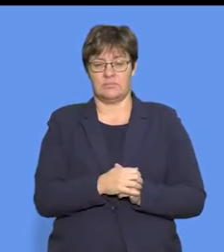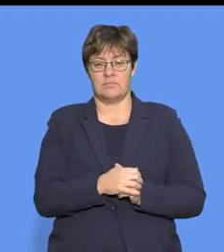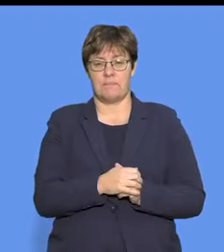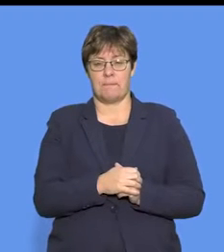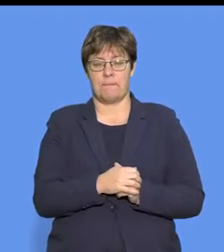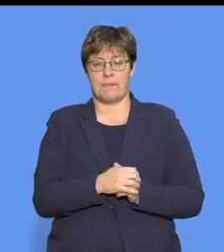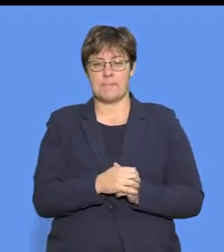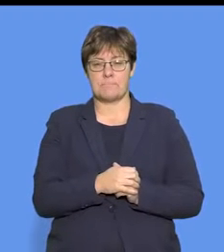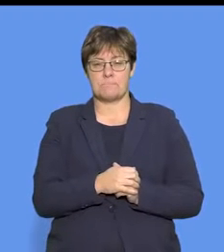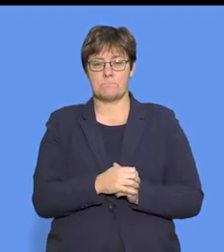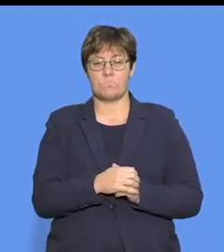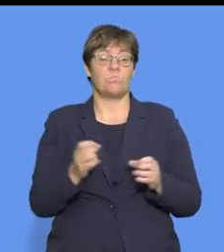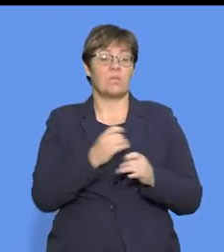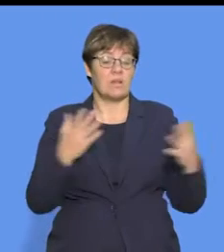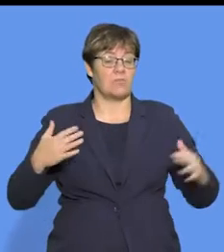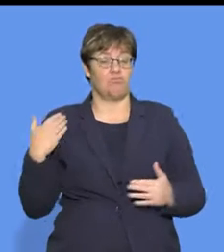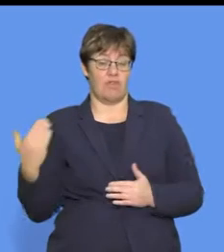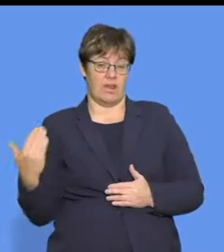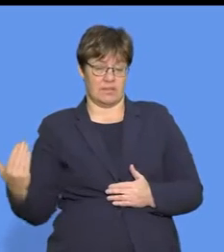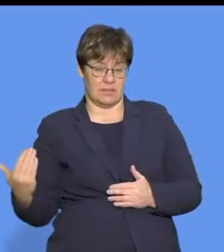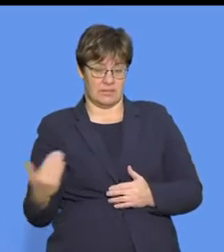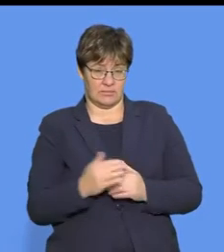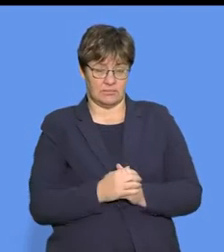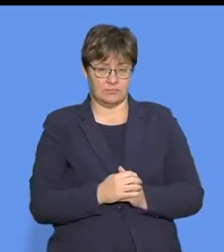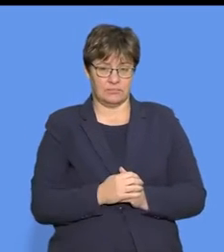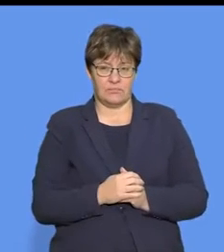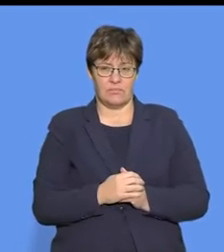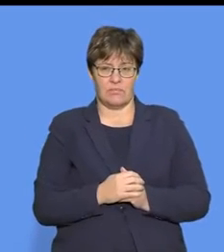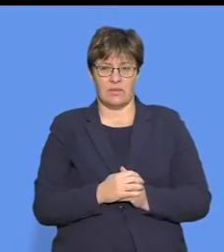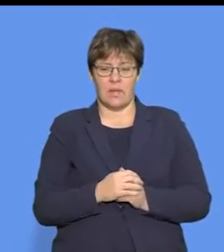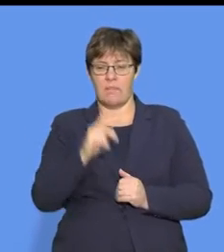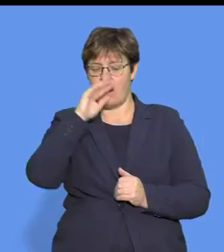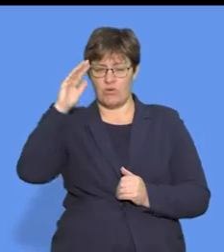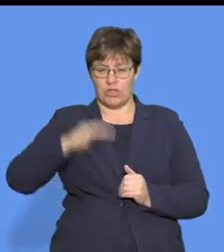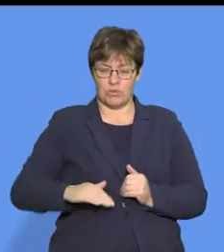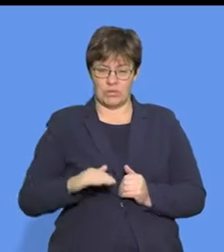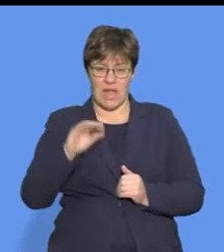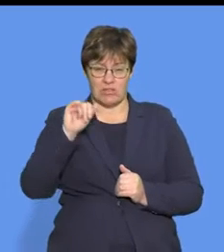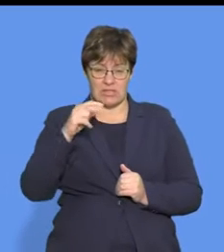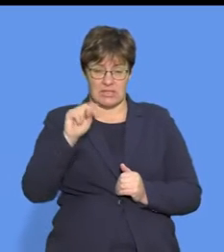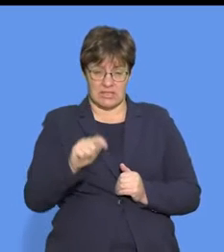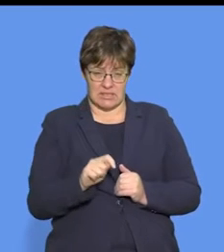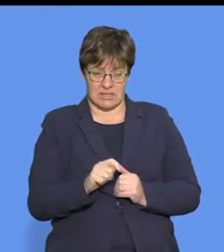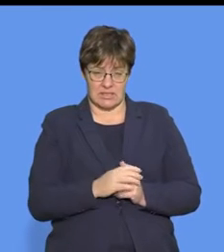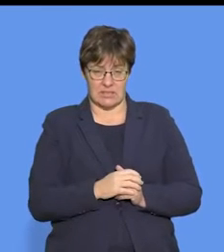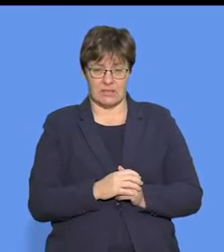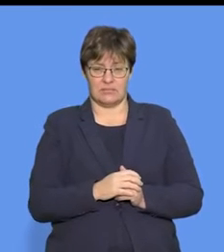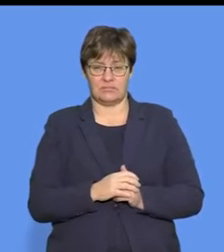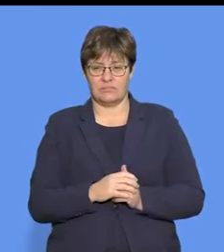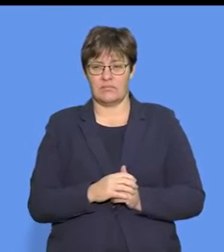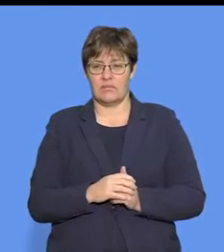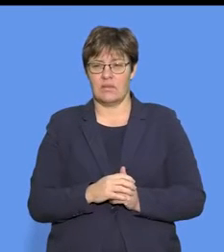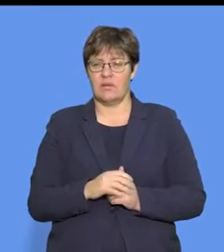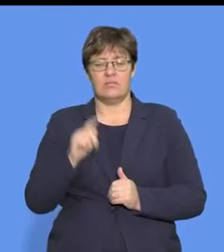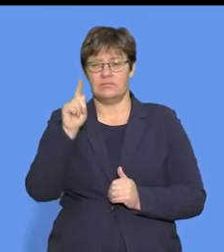standard reduction potentials, and I'm going to start on the right-hand side. I'm going to look for my reducing agent. In